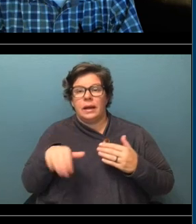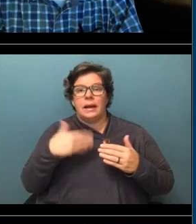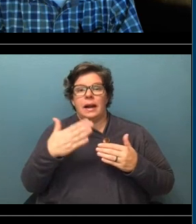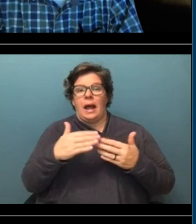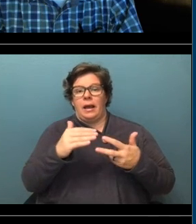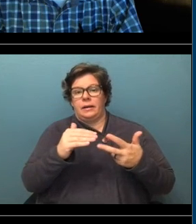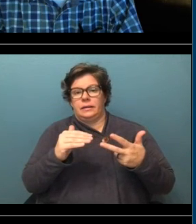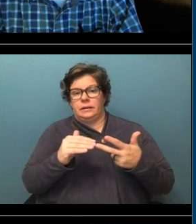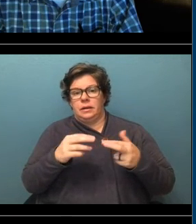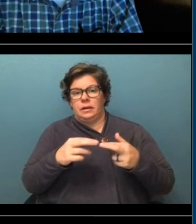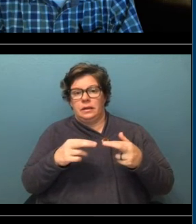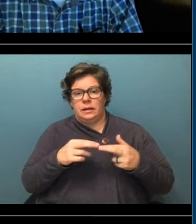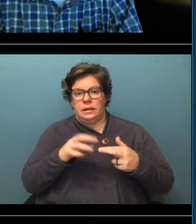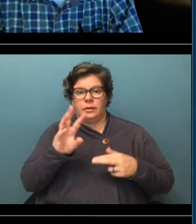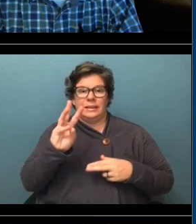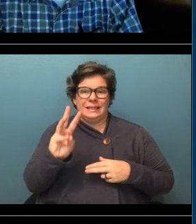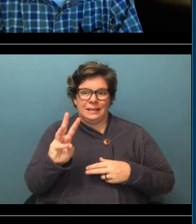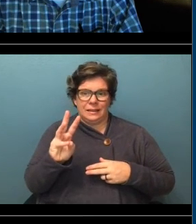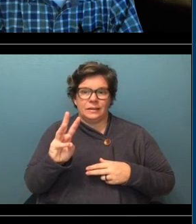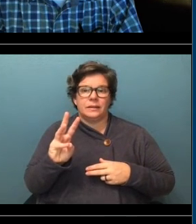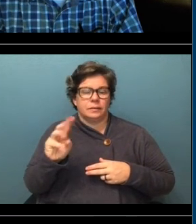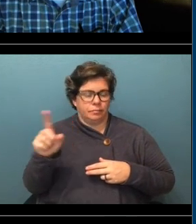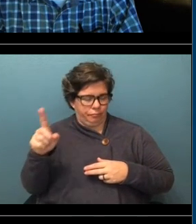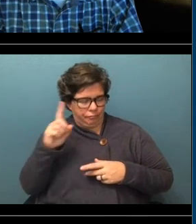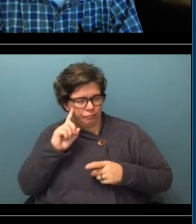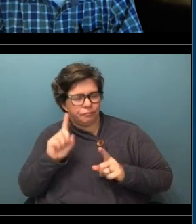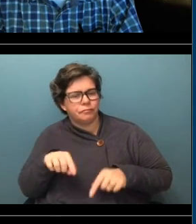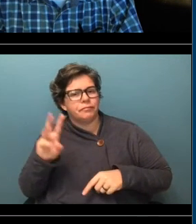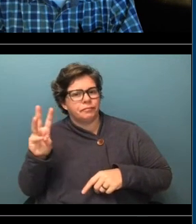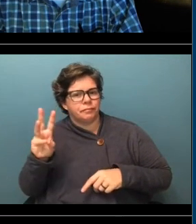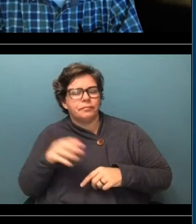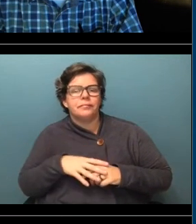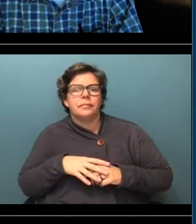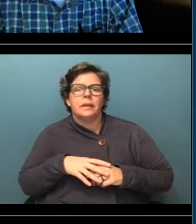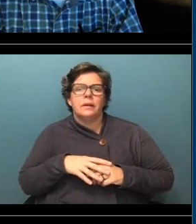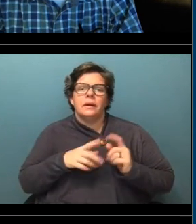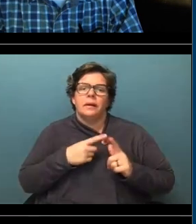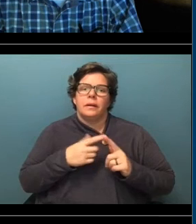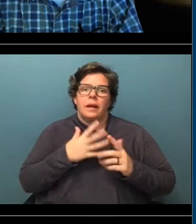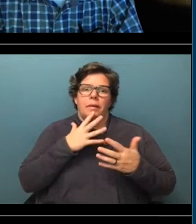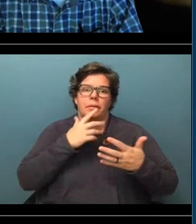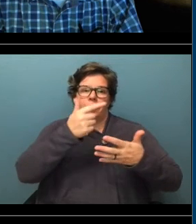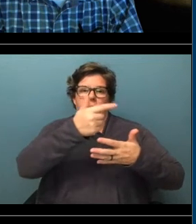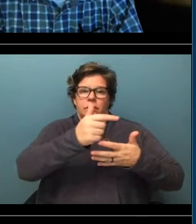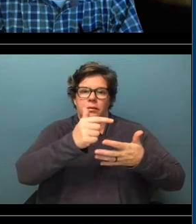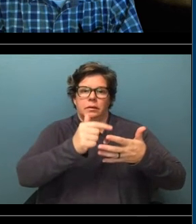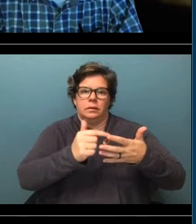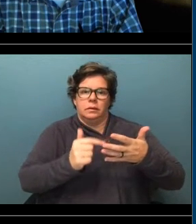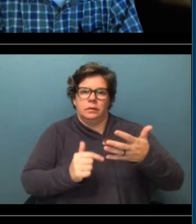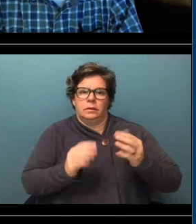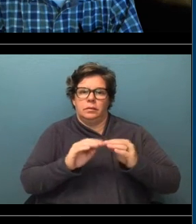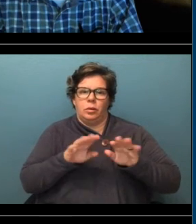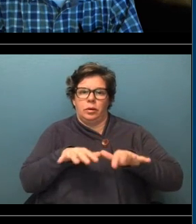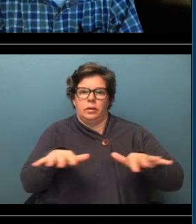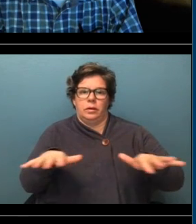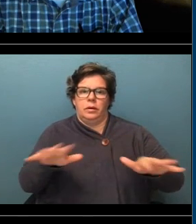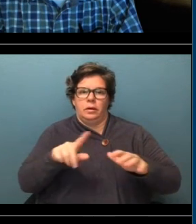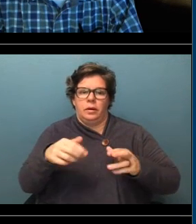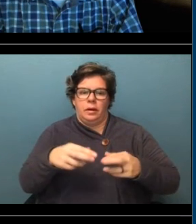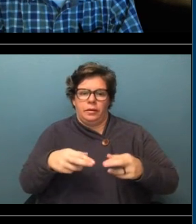is Region 6. And then we'll just kind of roll out the other